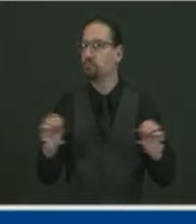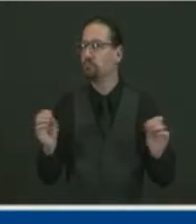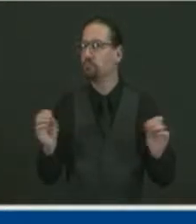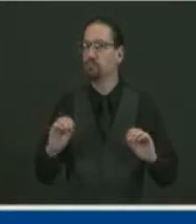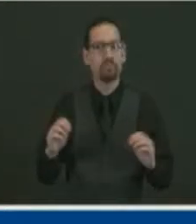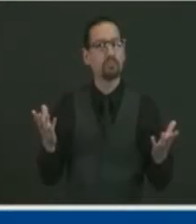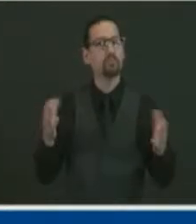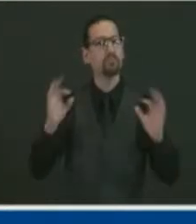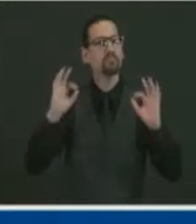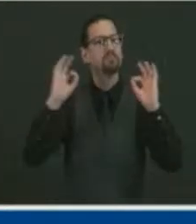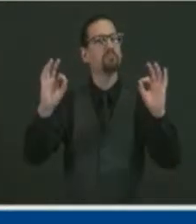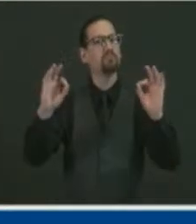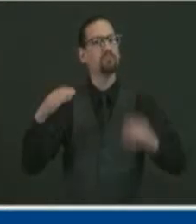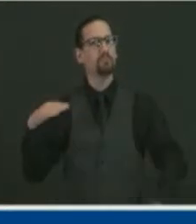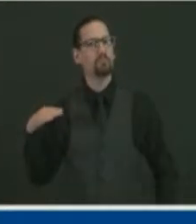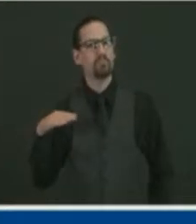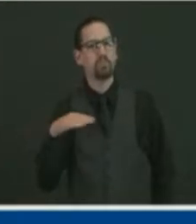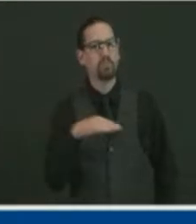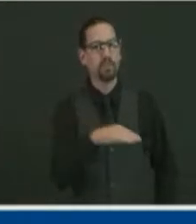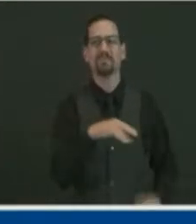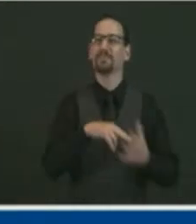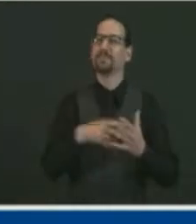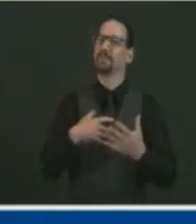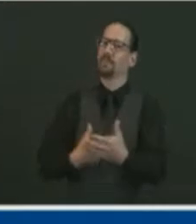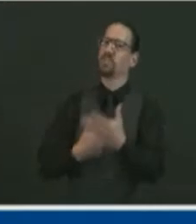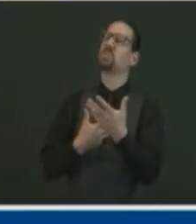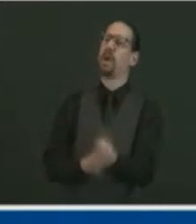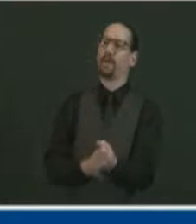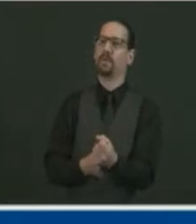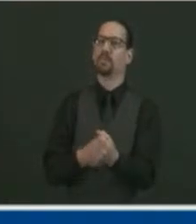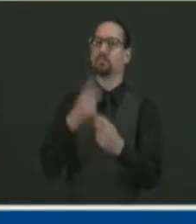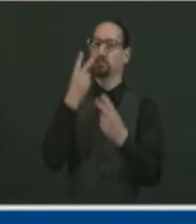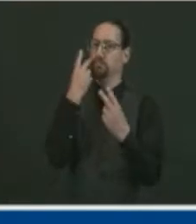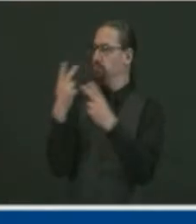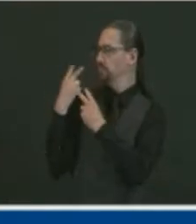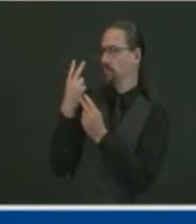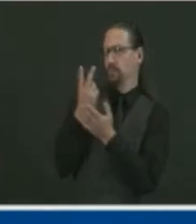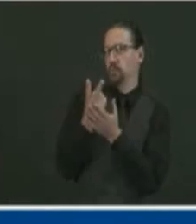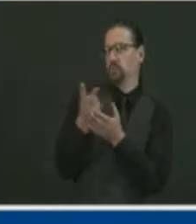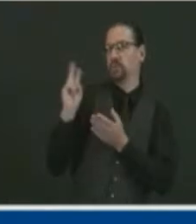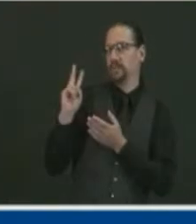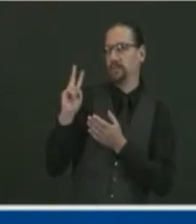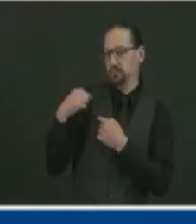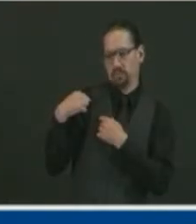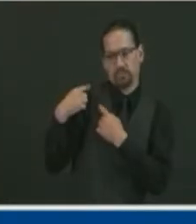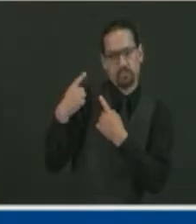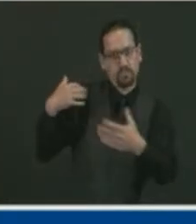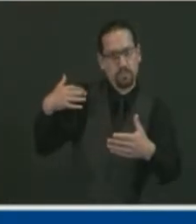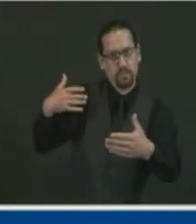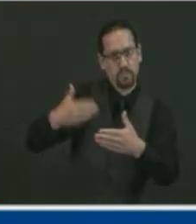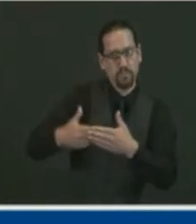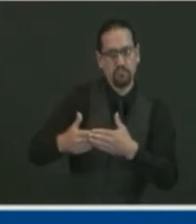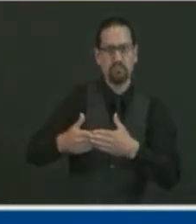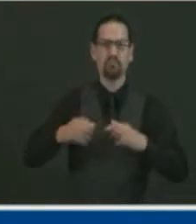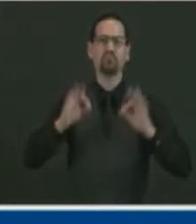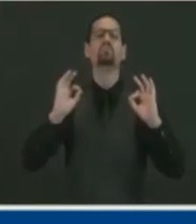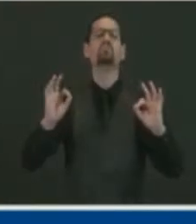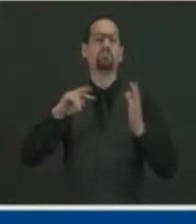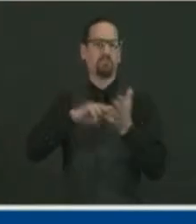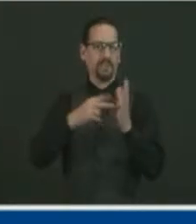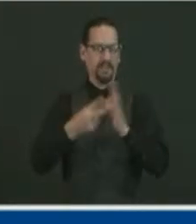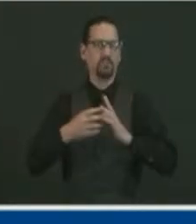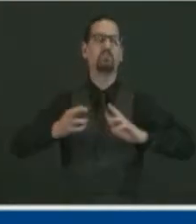you confidence. It gives me confidence that we are ready to continue and to move on to phase 2.